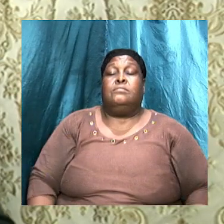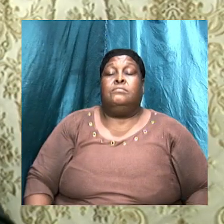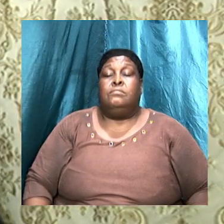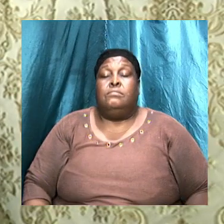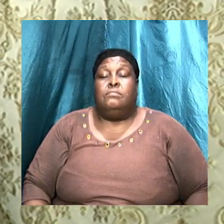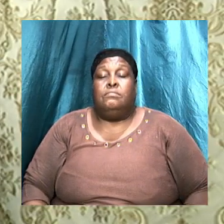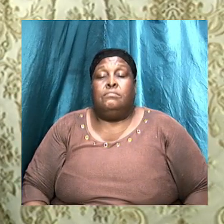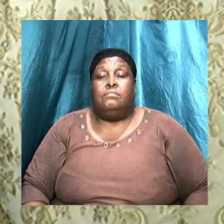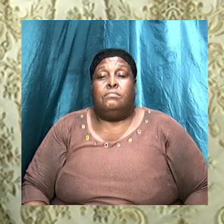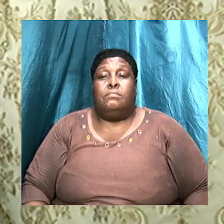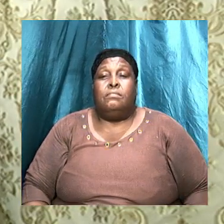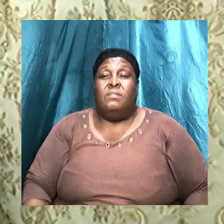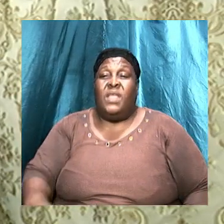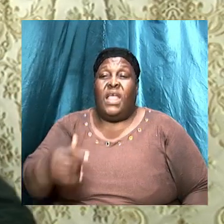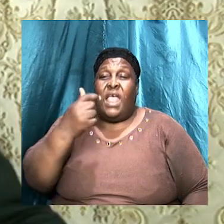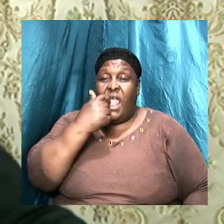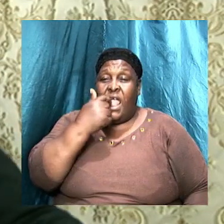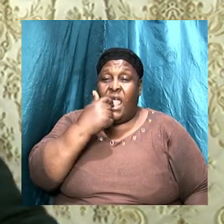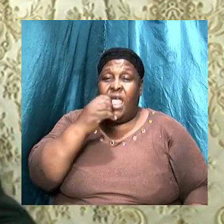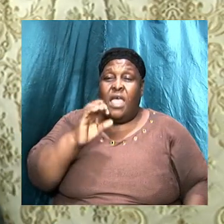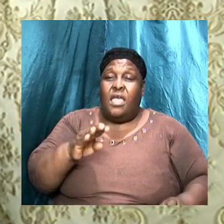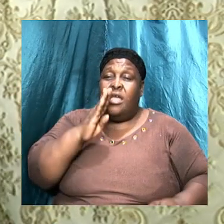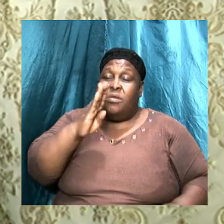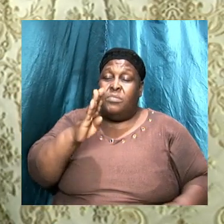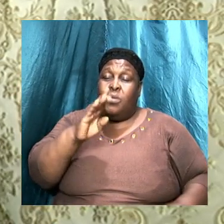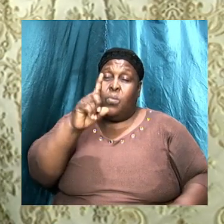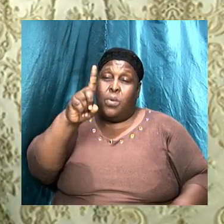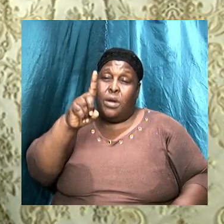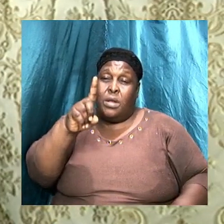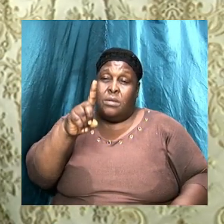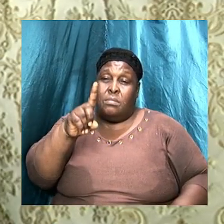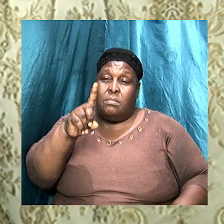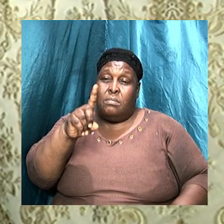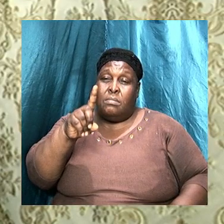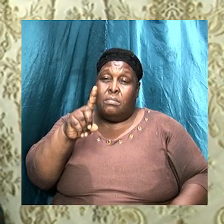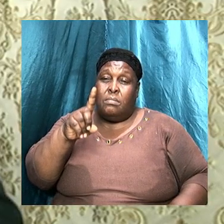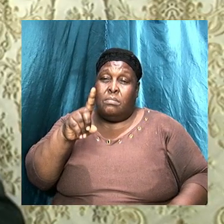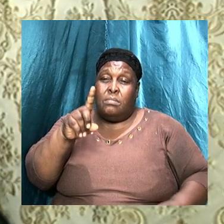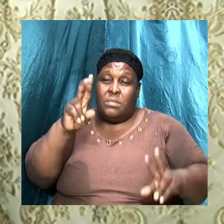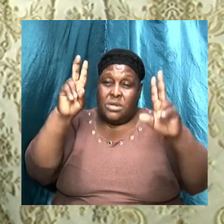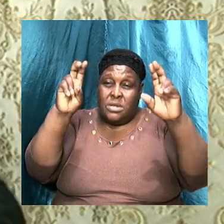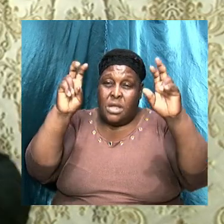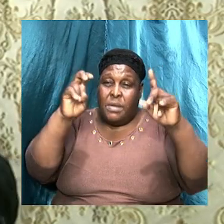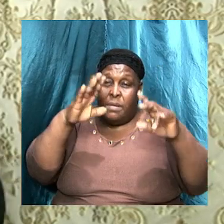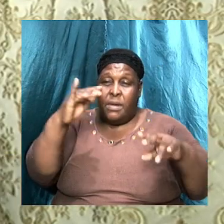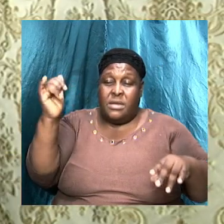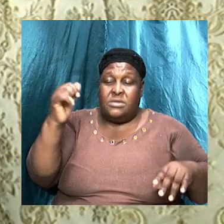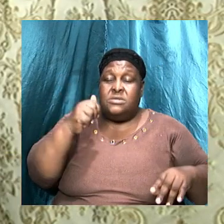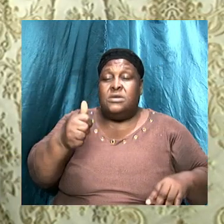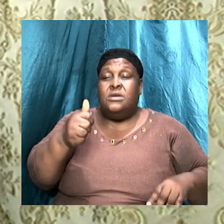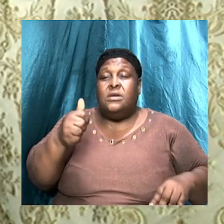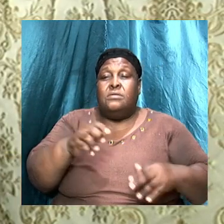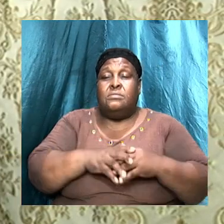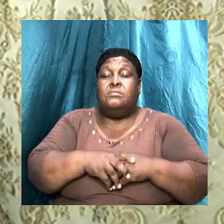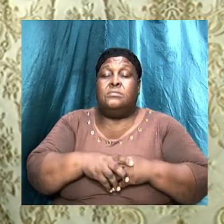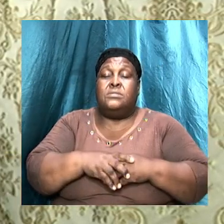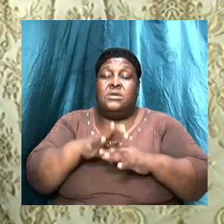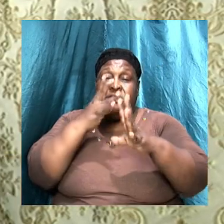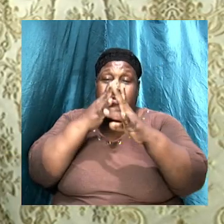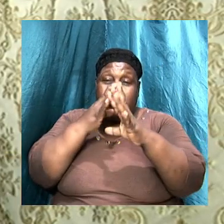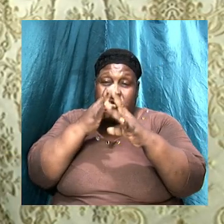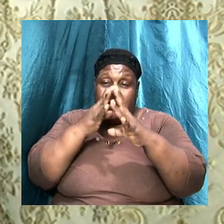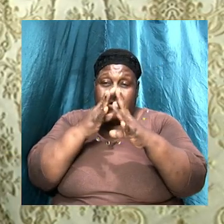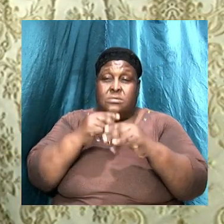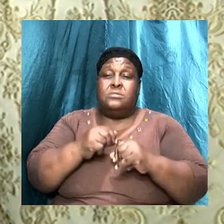amen and tongues could just be one lesson by itself look here speaking in tongues is something that is done